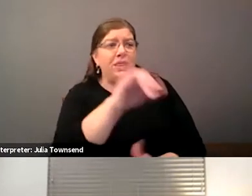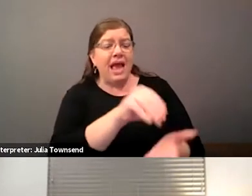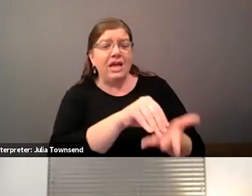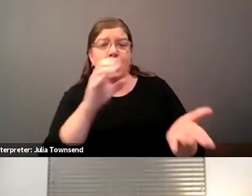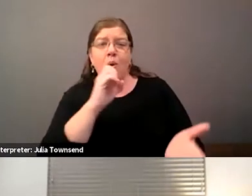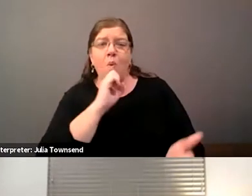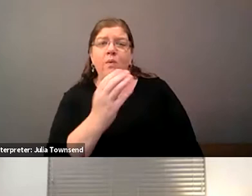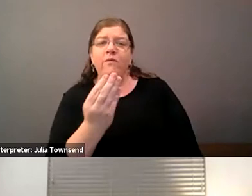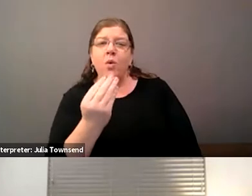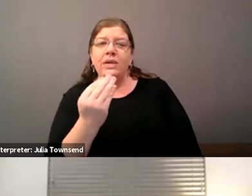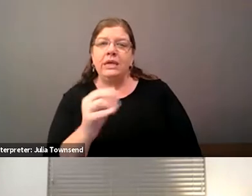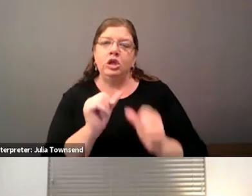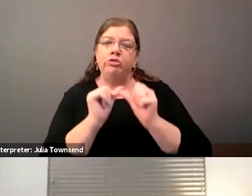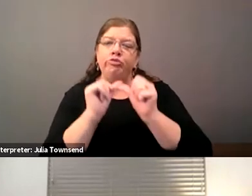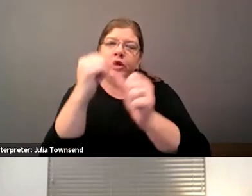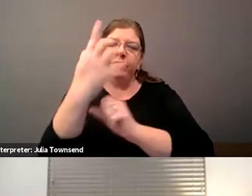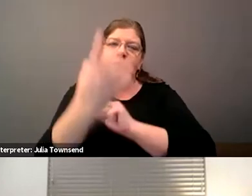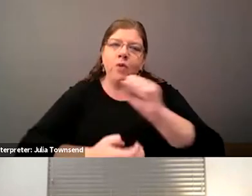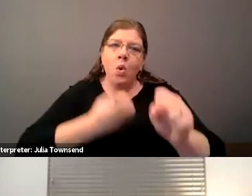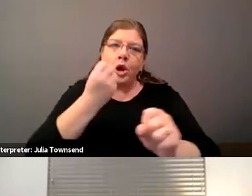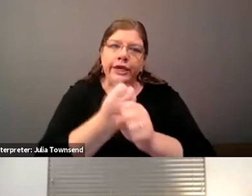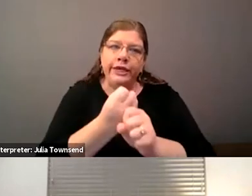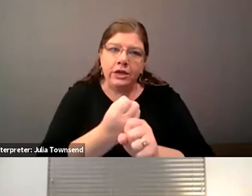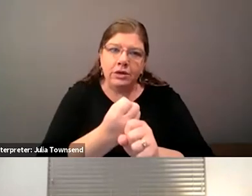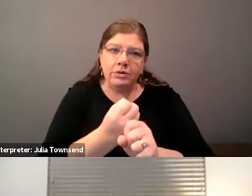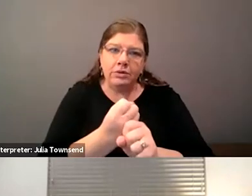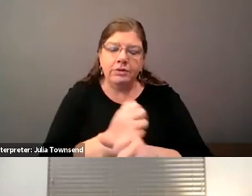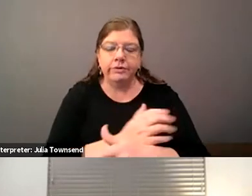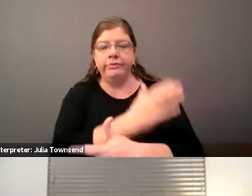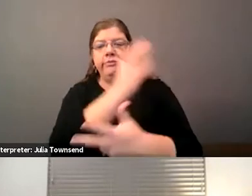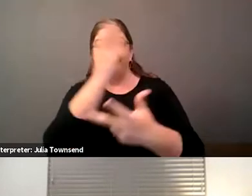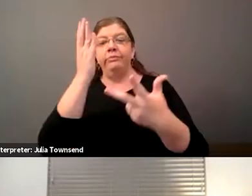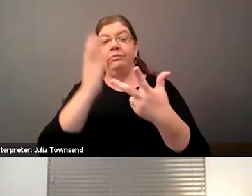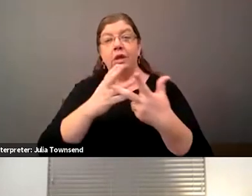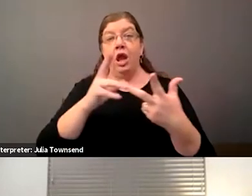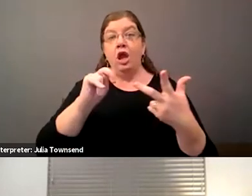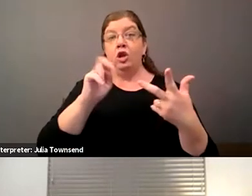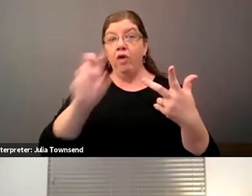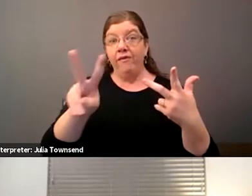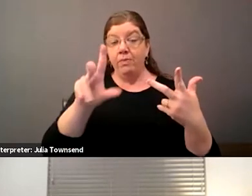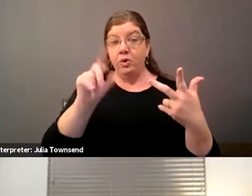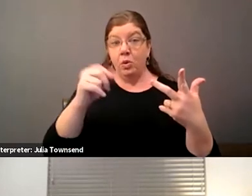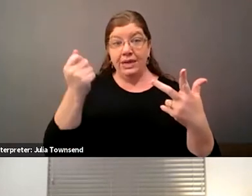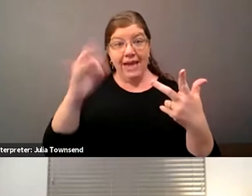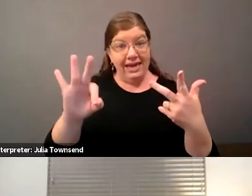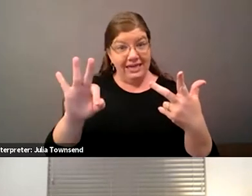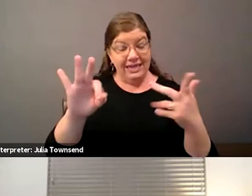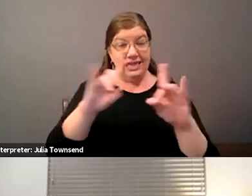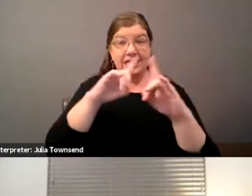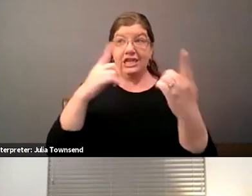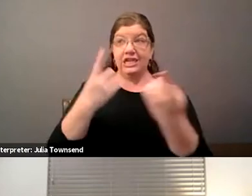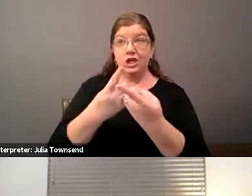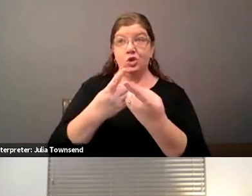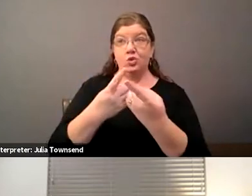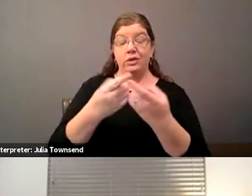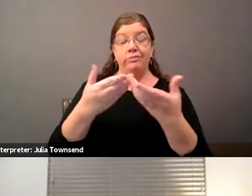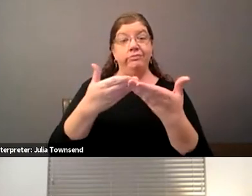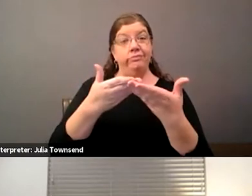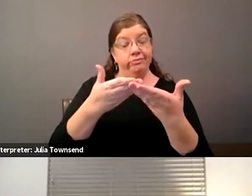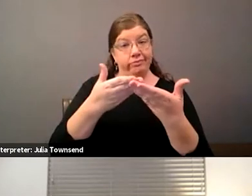four years then you had in november of 2019 the district came forward